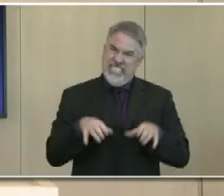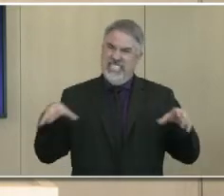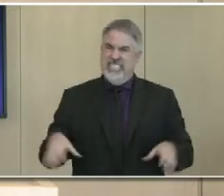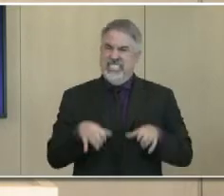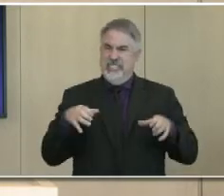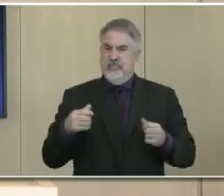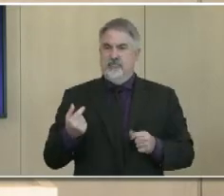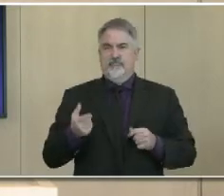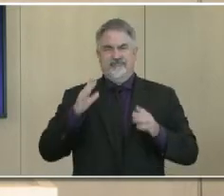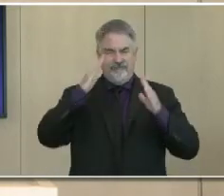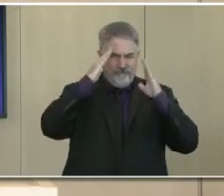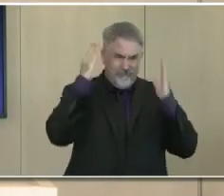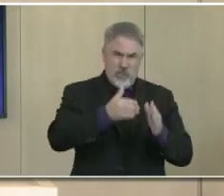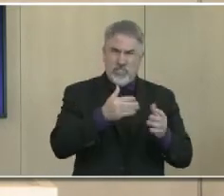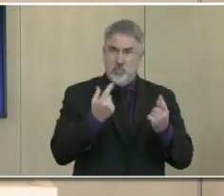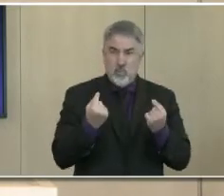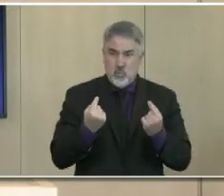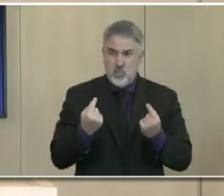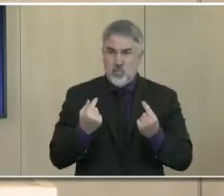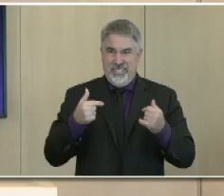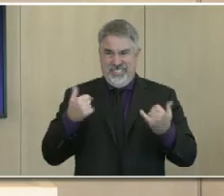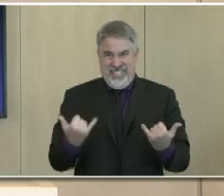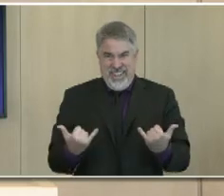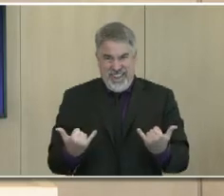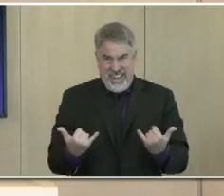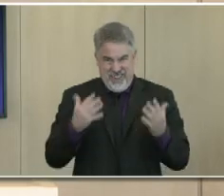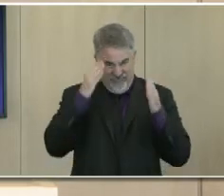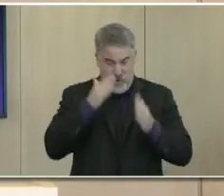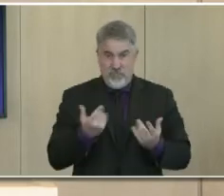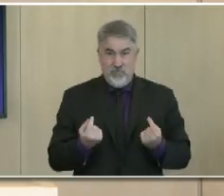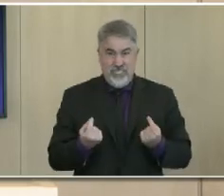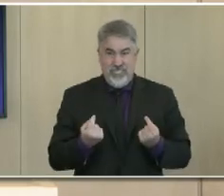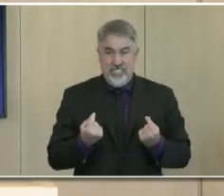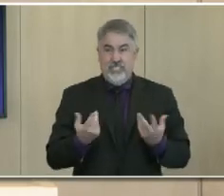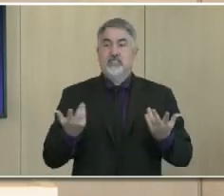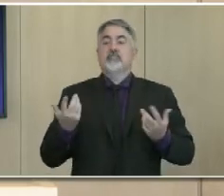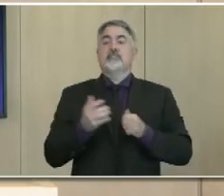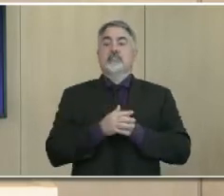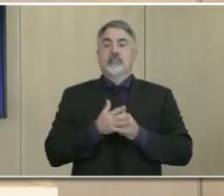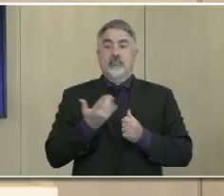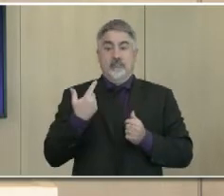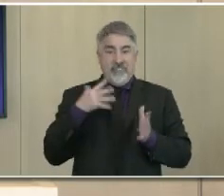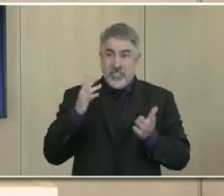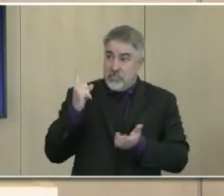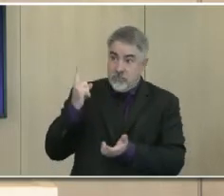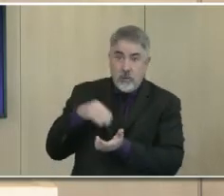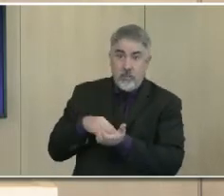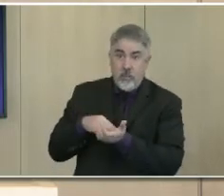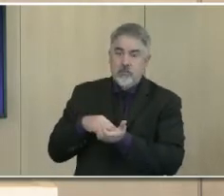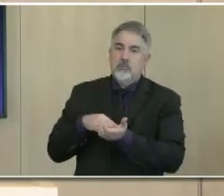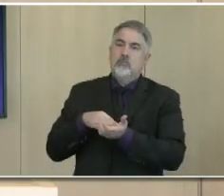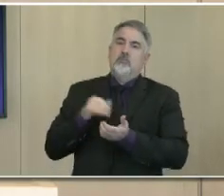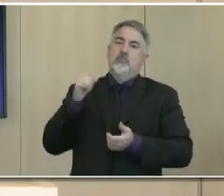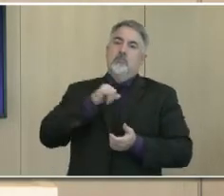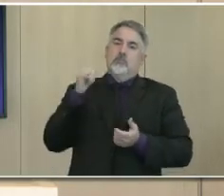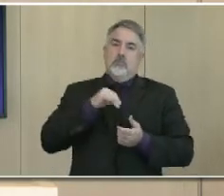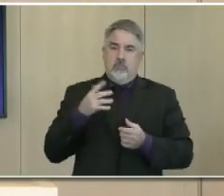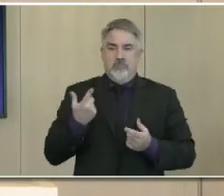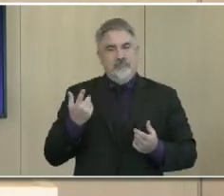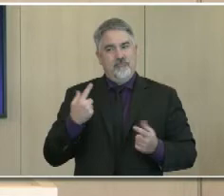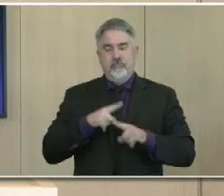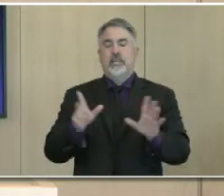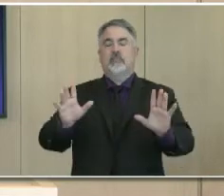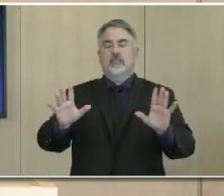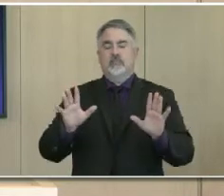commitment to have this moment, the point at which we pass 1,000 cases, not be a reflection on what has